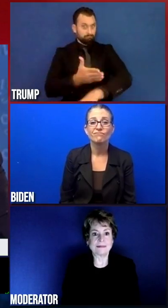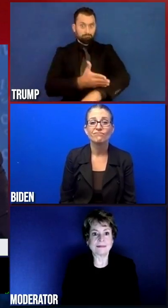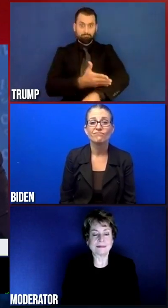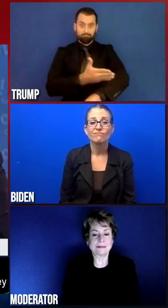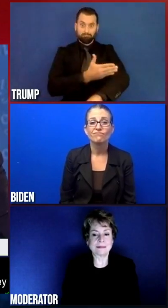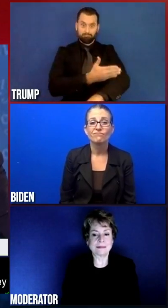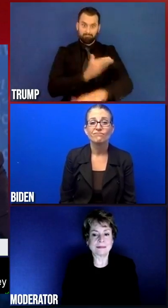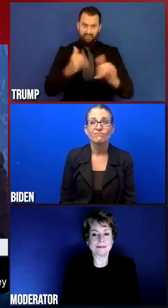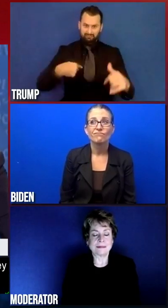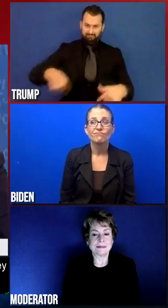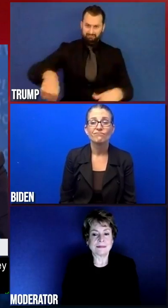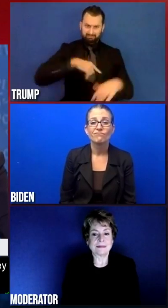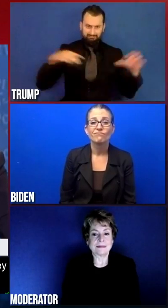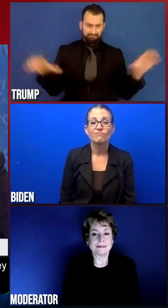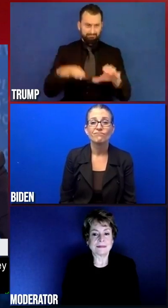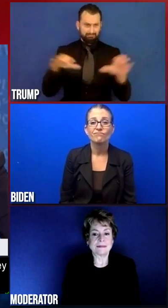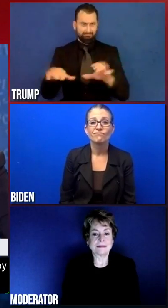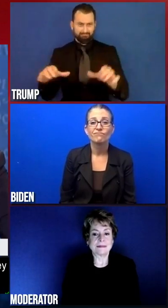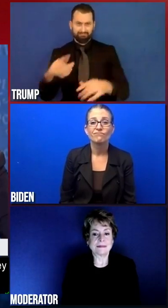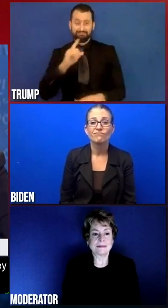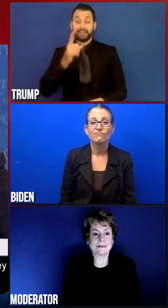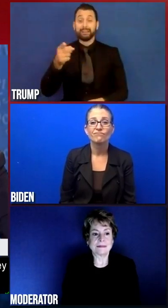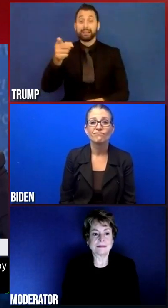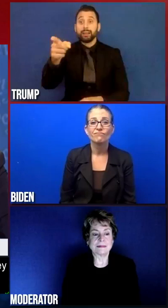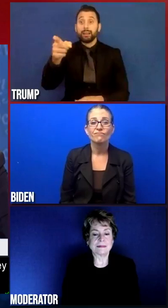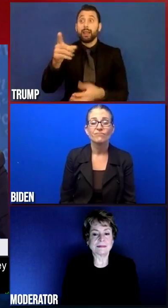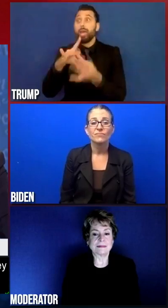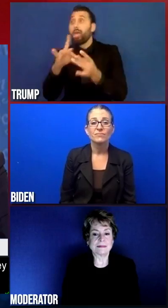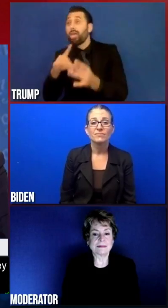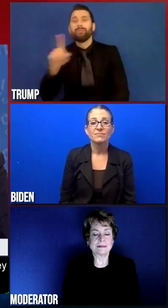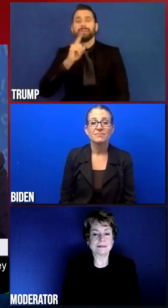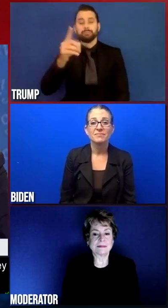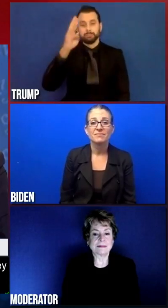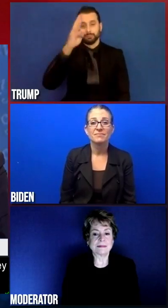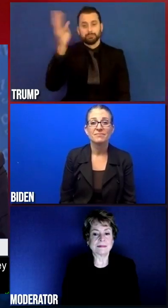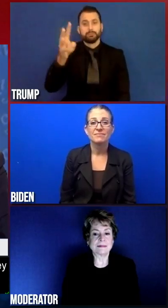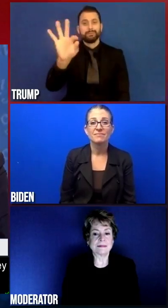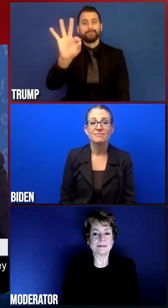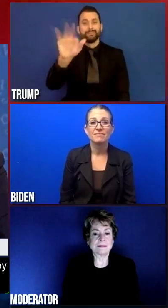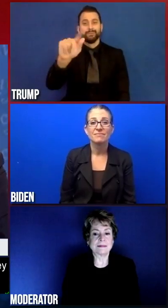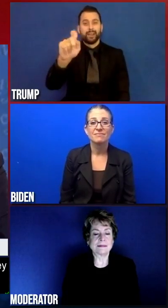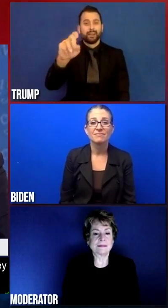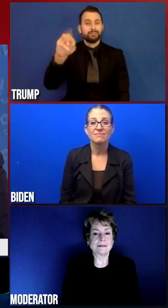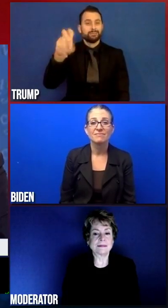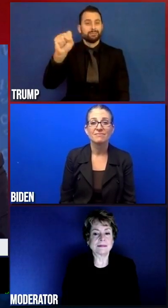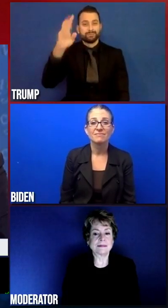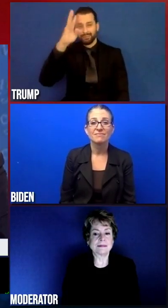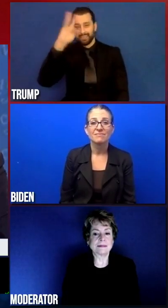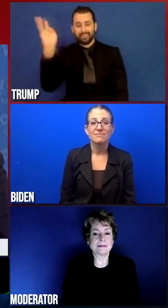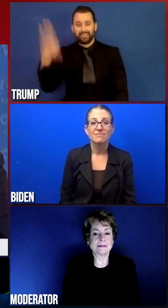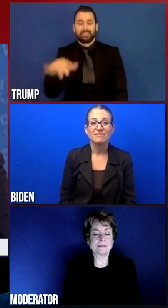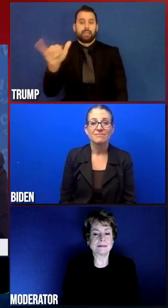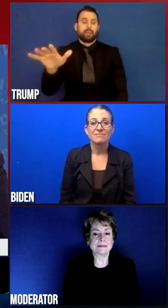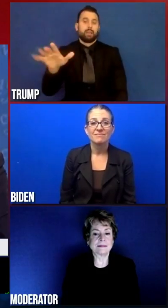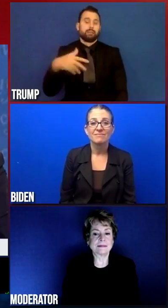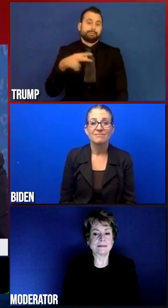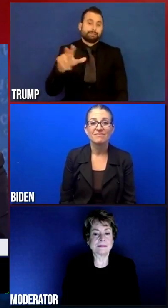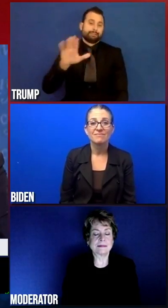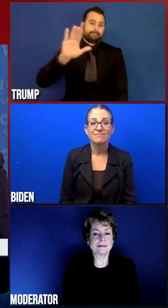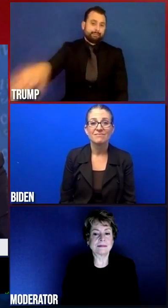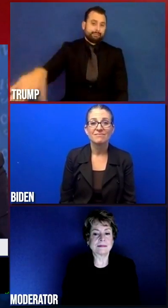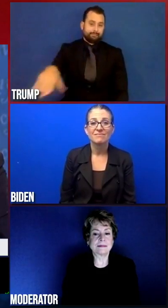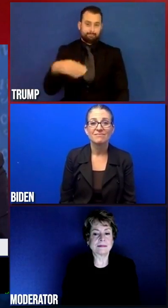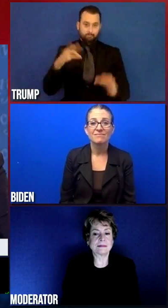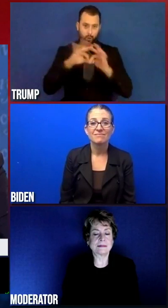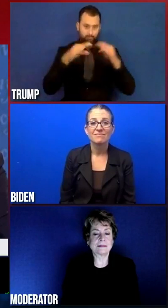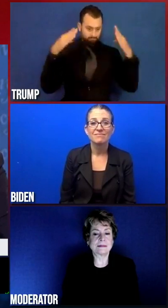They give you good press. They give me bad press because that's the way it is, unfortunately. But let me just tell you something. I don't care. I've gotten used to it. But I'll tell you, Joe,